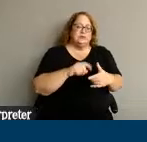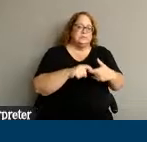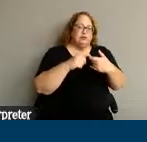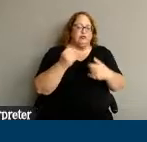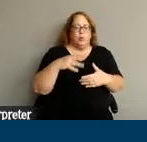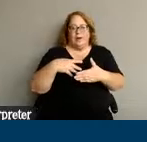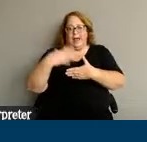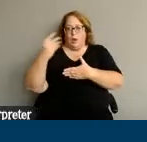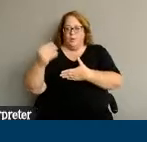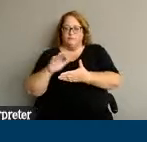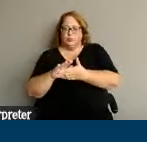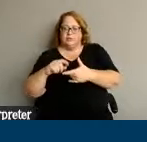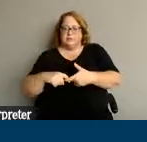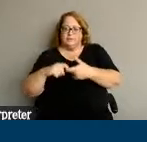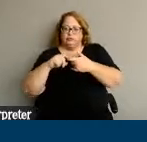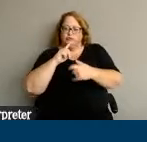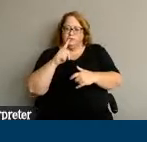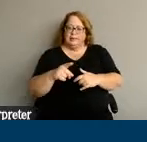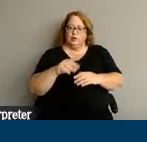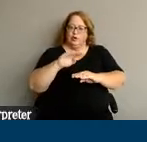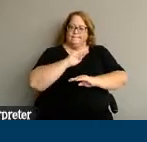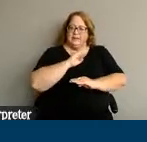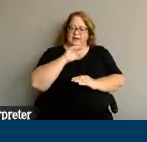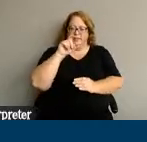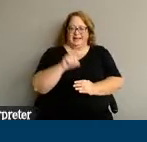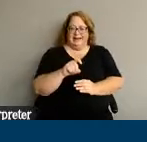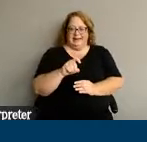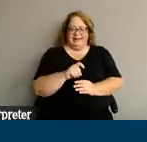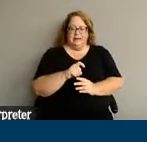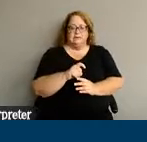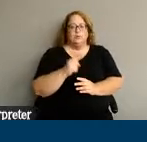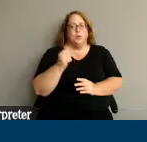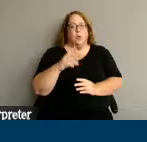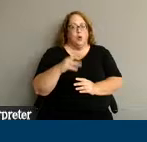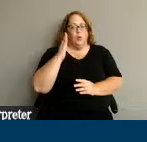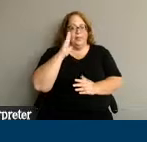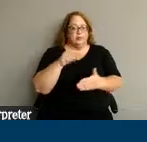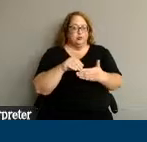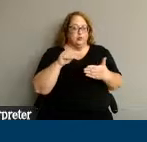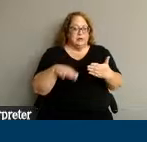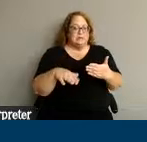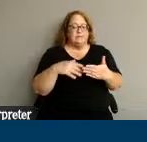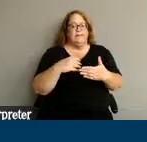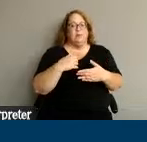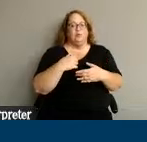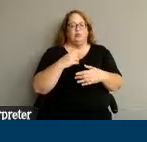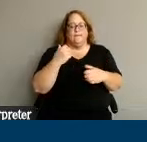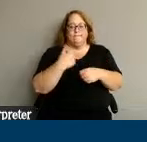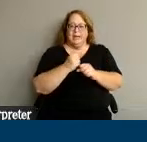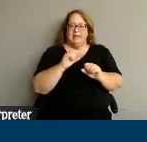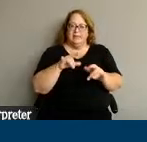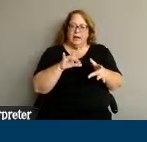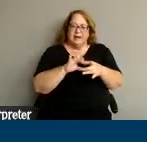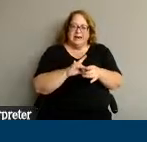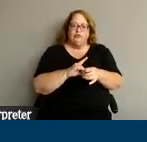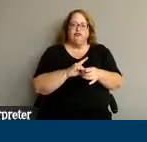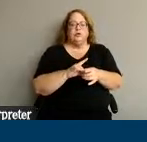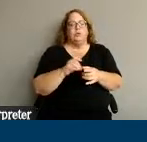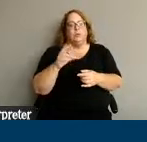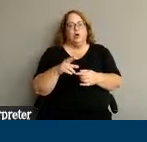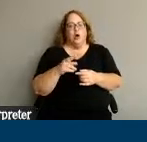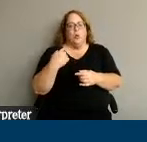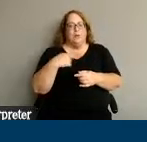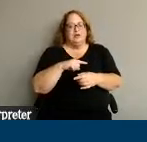out-of-school suspension truly going to meet the need we're looking to meet? Or is the student going to be able to make that connection? Or are we just doing